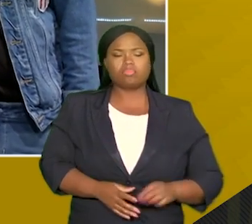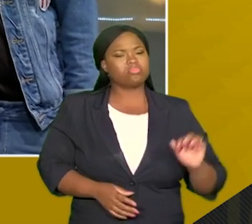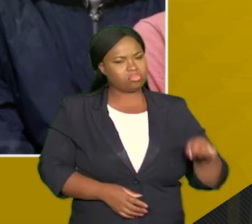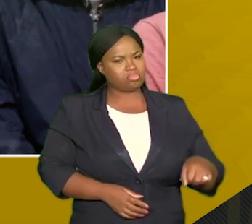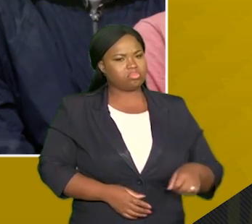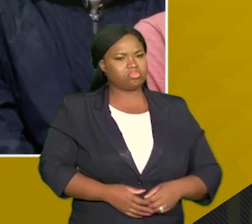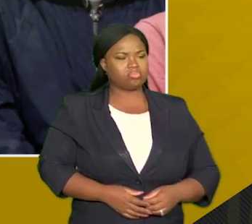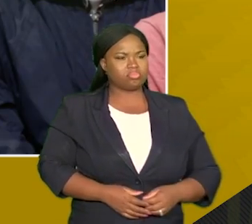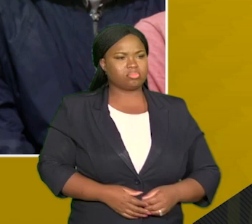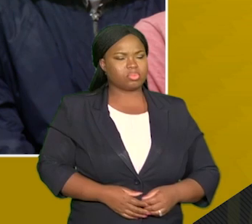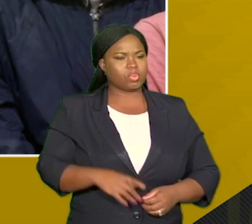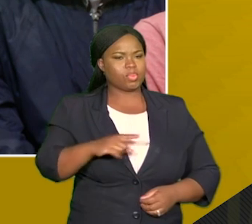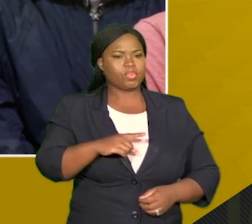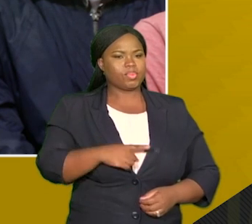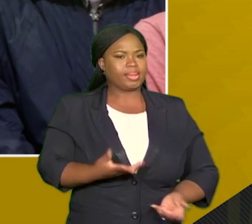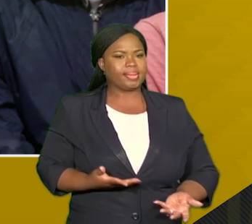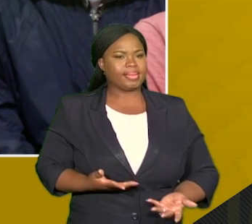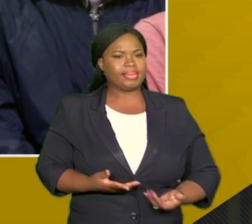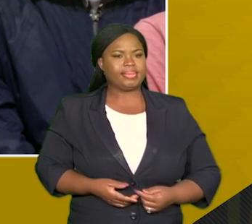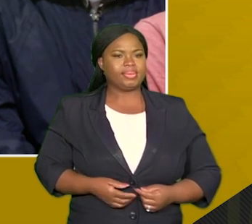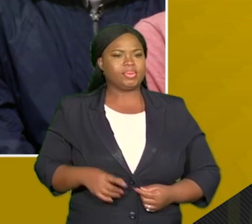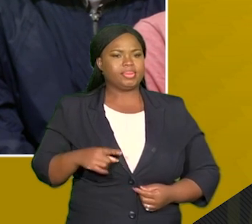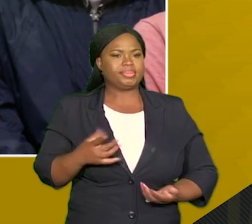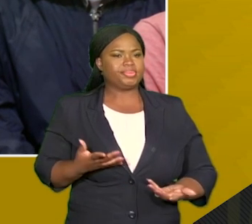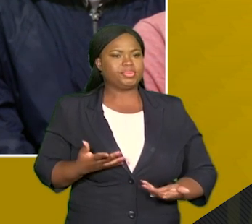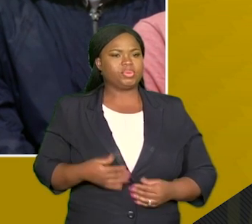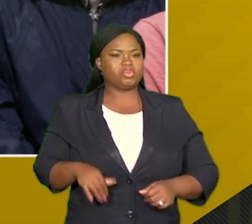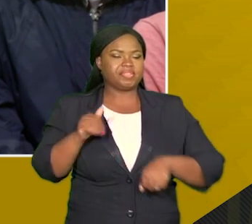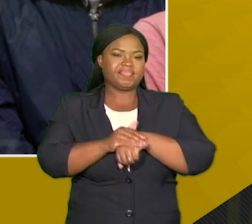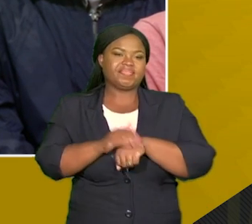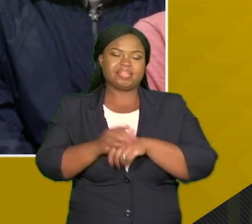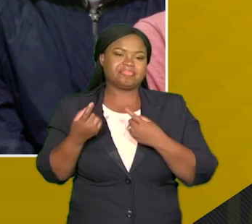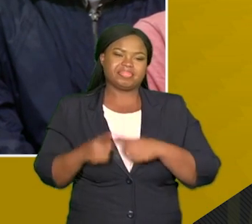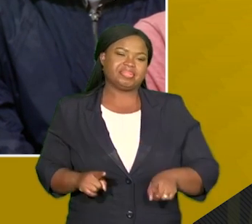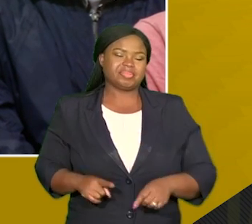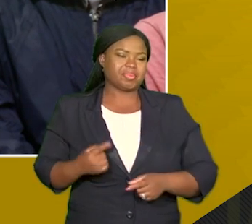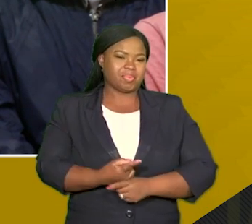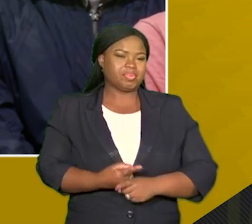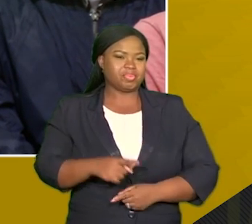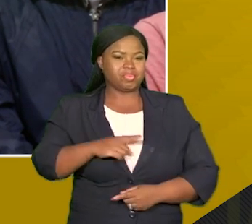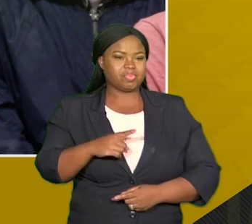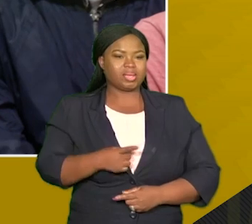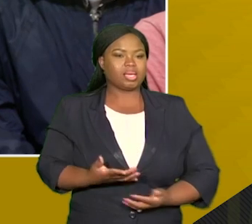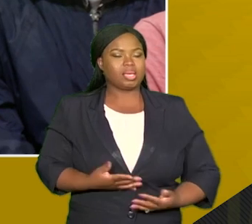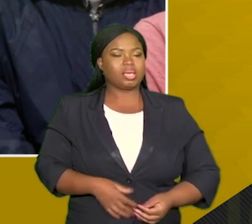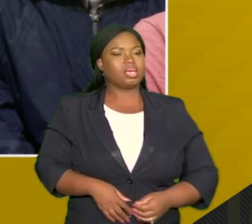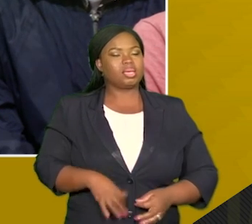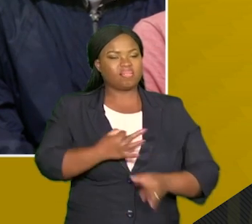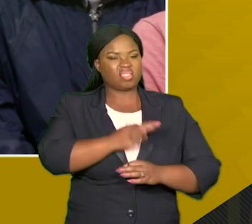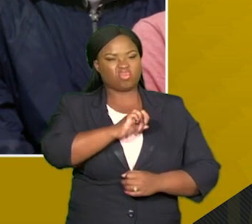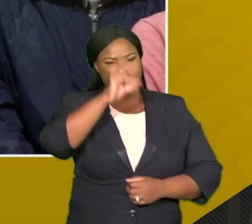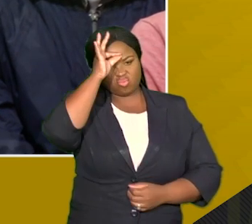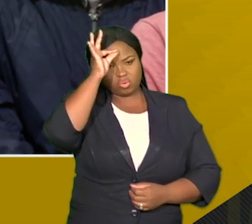Yeah, ngasho kanjalo because they don't reap ama-benefits okuba umngane wakho hence umntana wephoyisa. Because you find out ukuthi